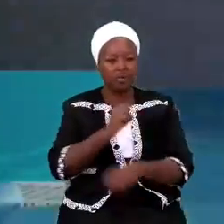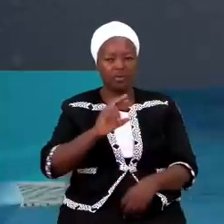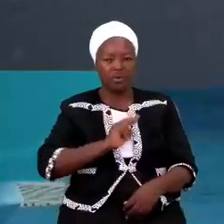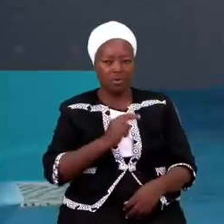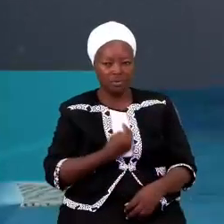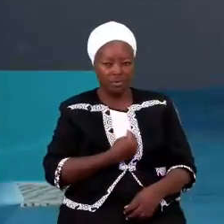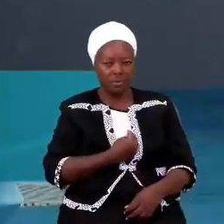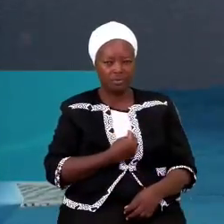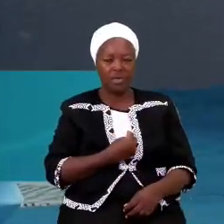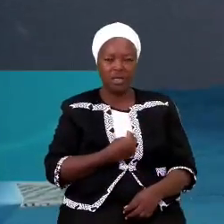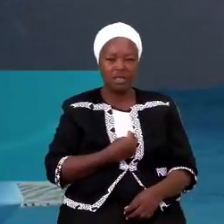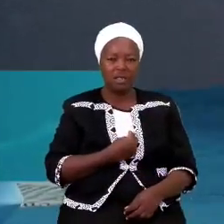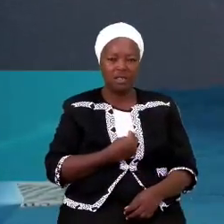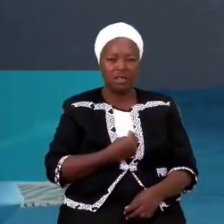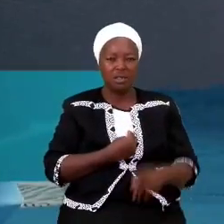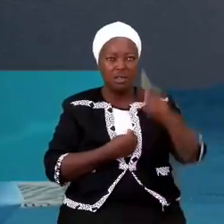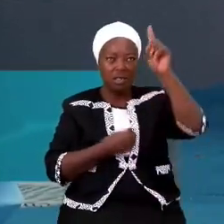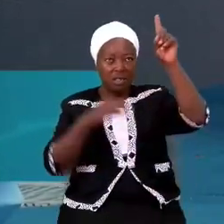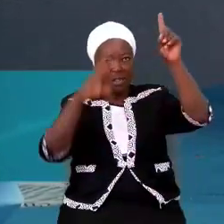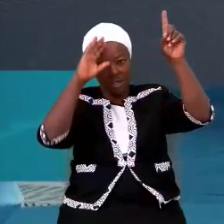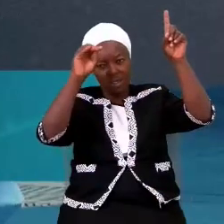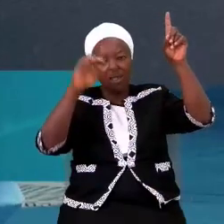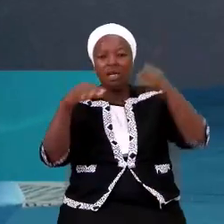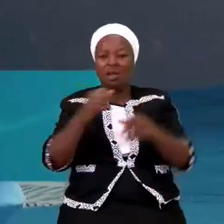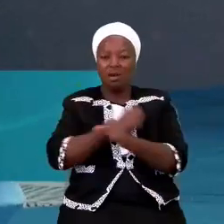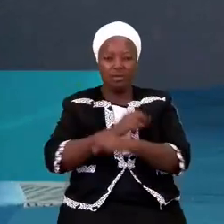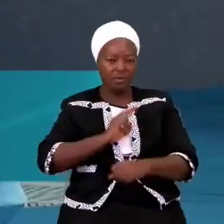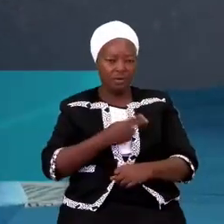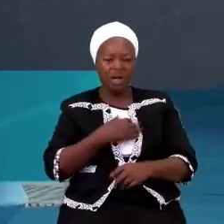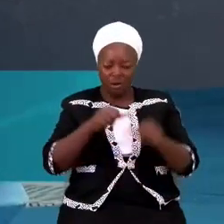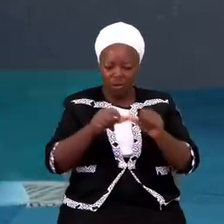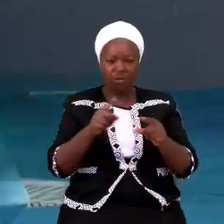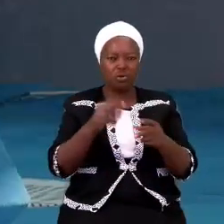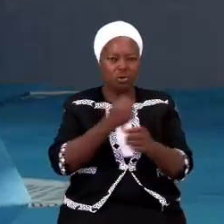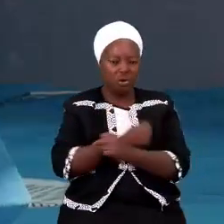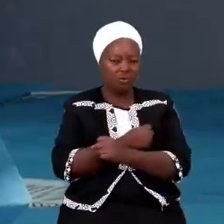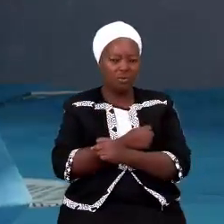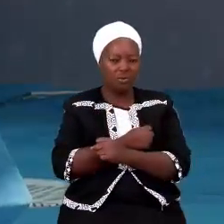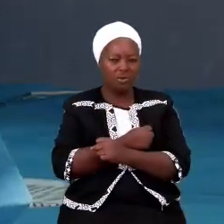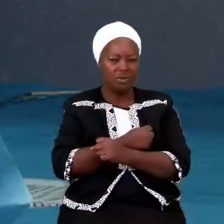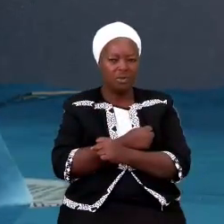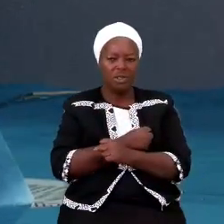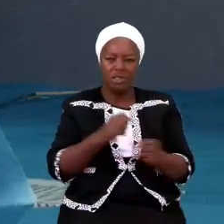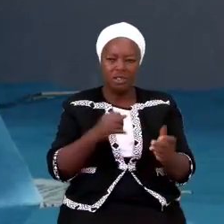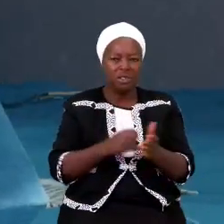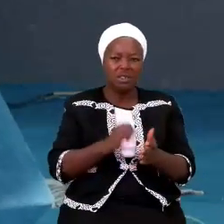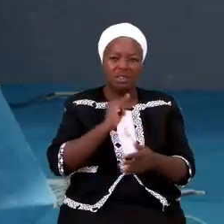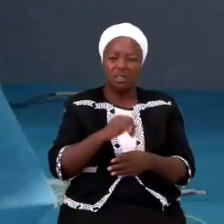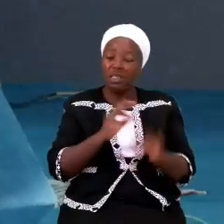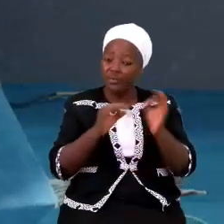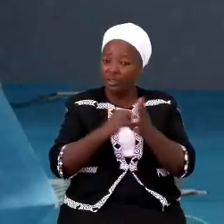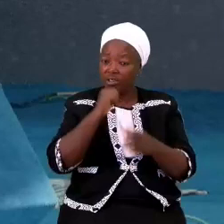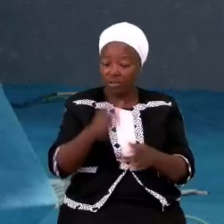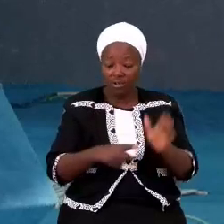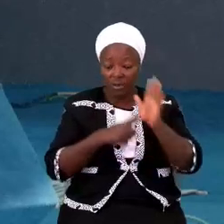not revealed, how do I know? If I don't have the Bible, how do I know? If the gospel is not written,